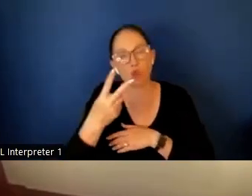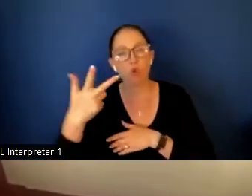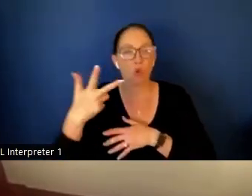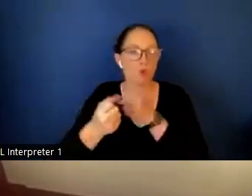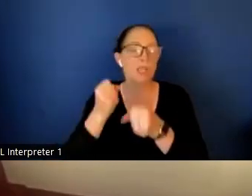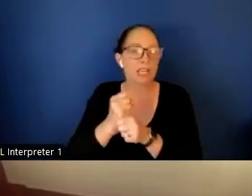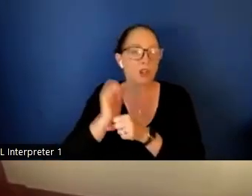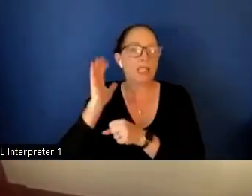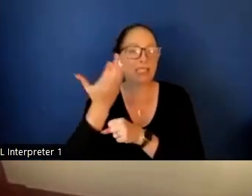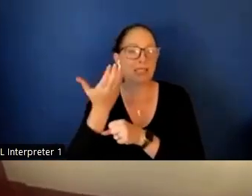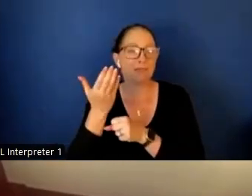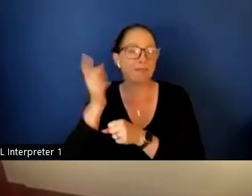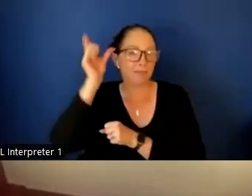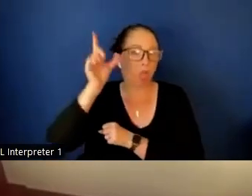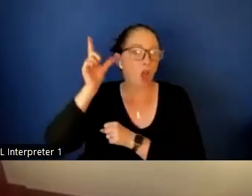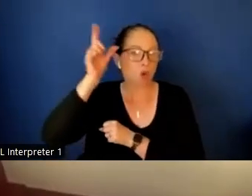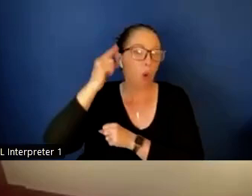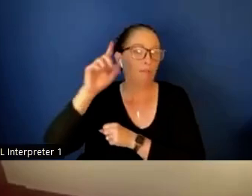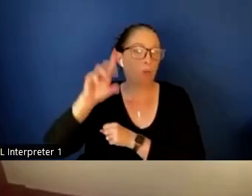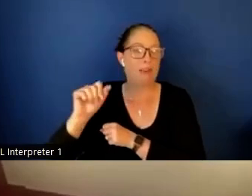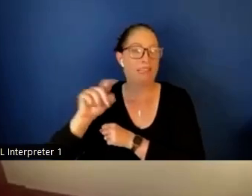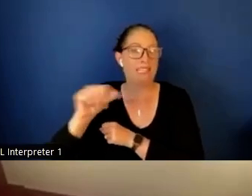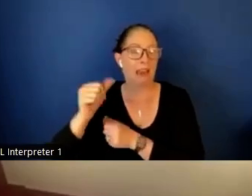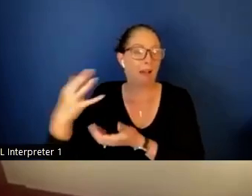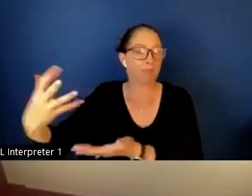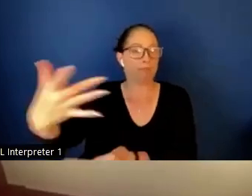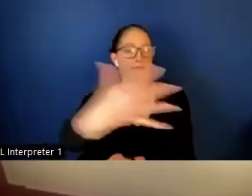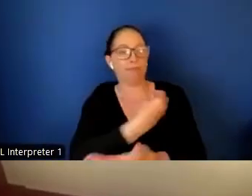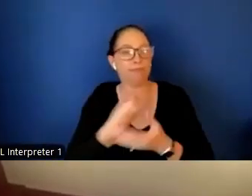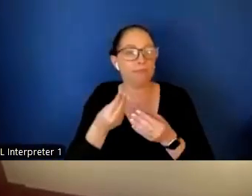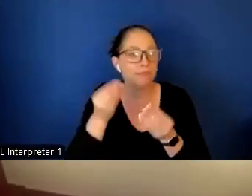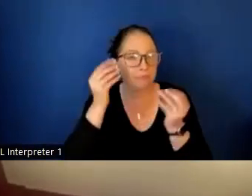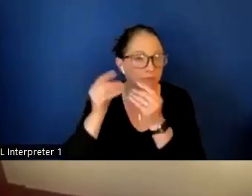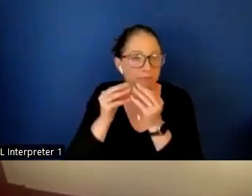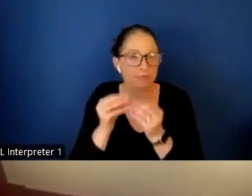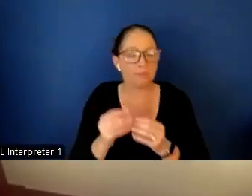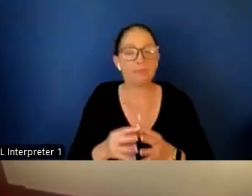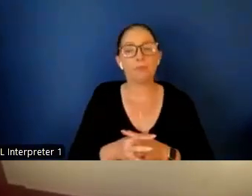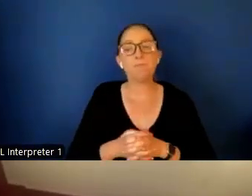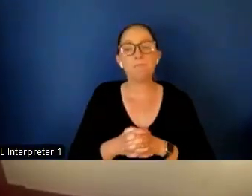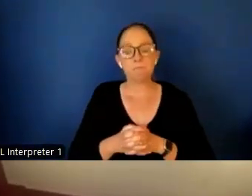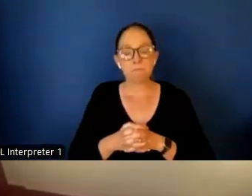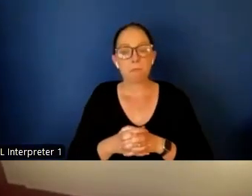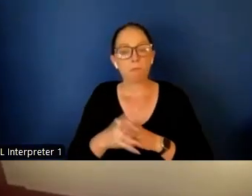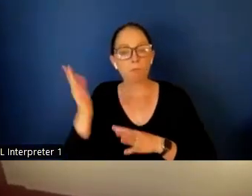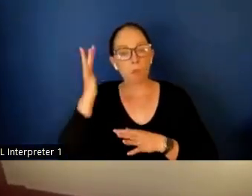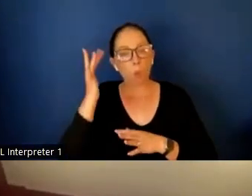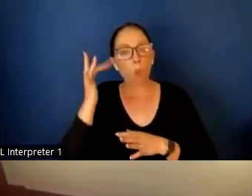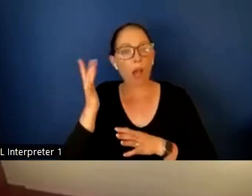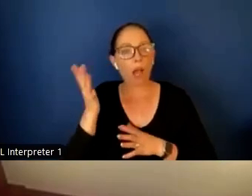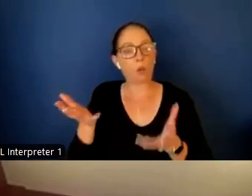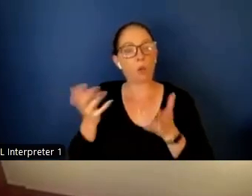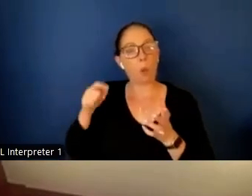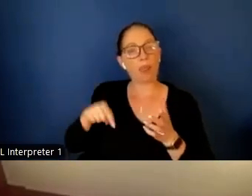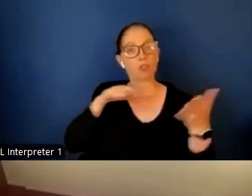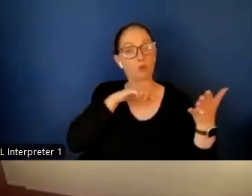collect data, so that this is something that we can actually study. Was